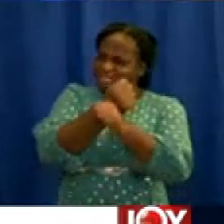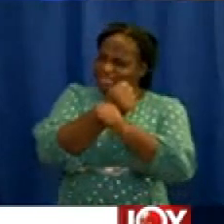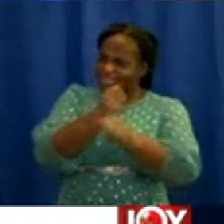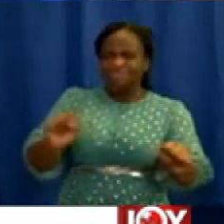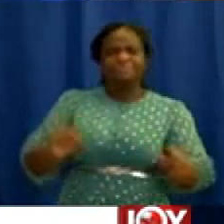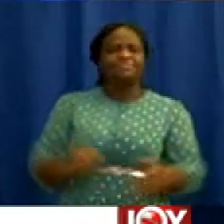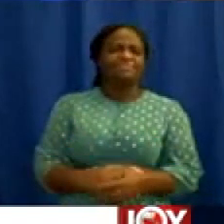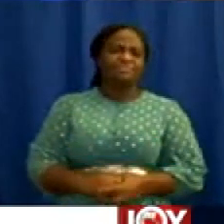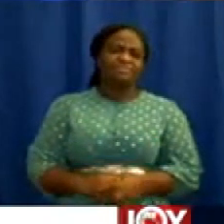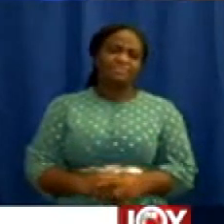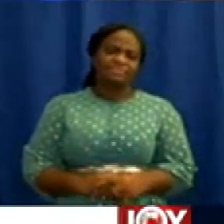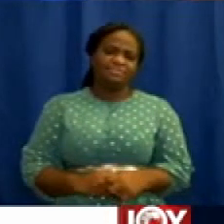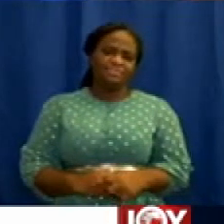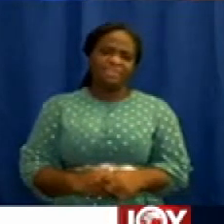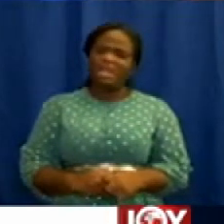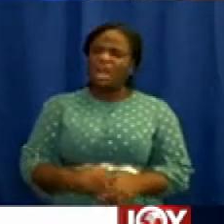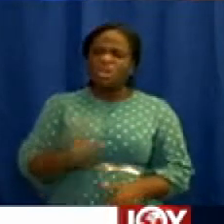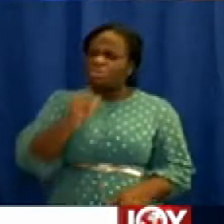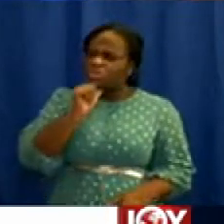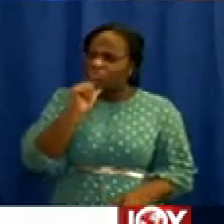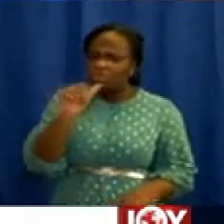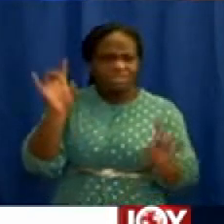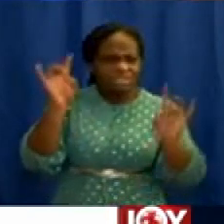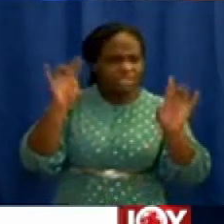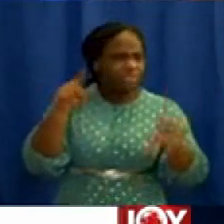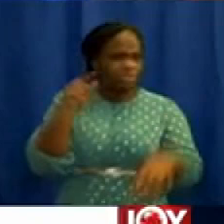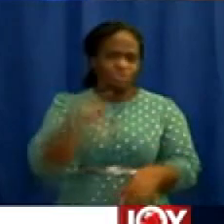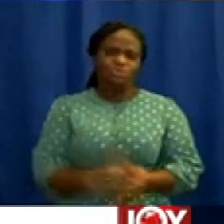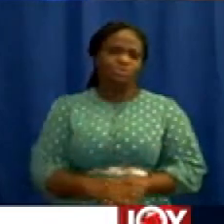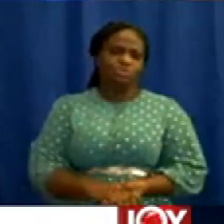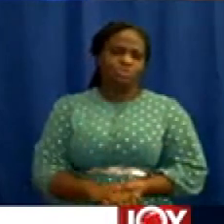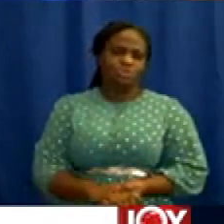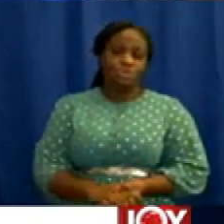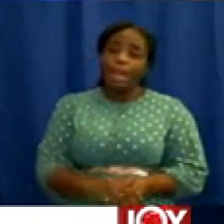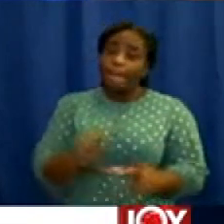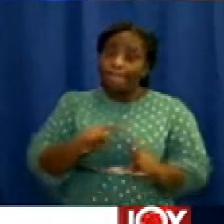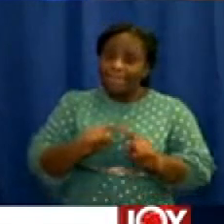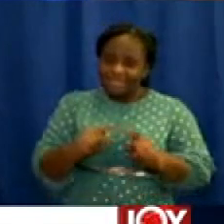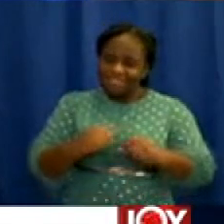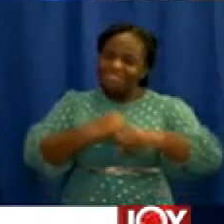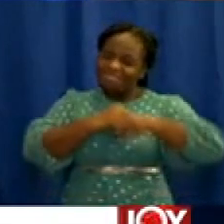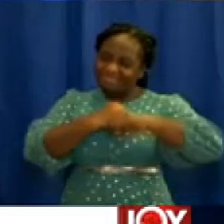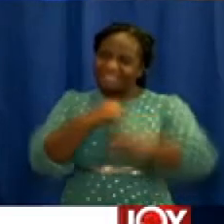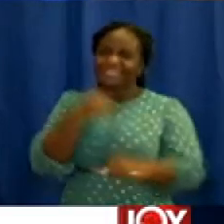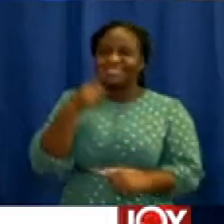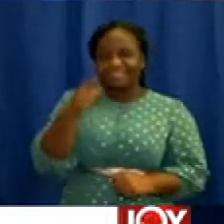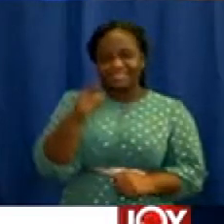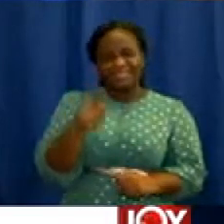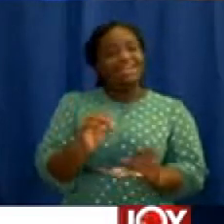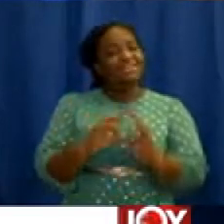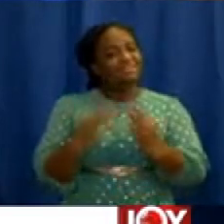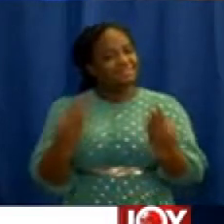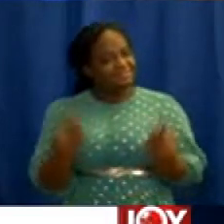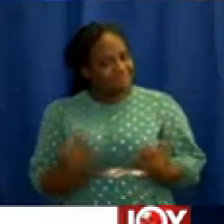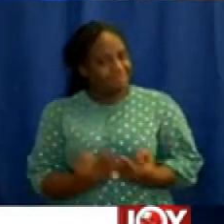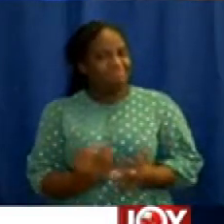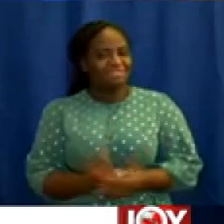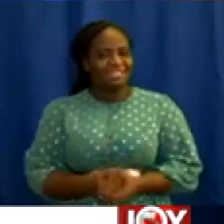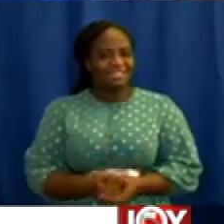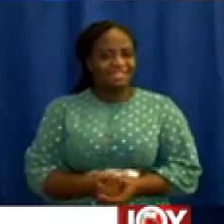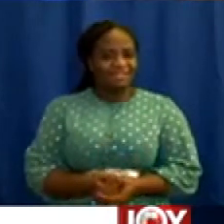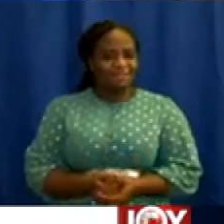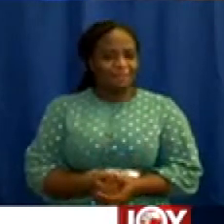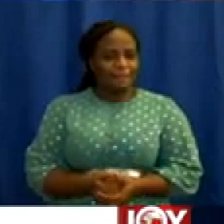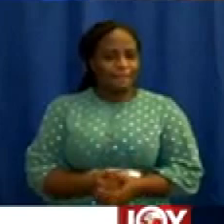safe. They will not harm you. They will protect you and your family.